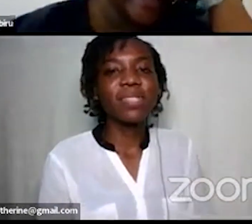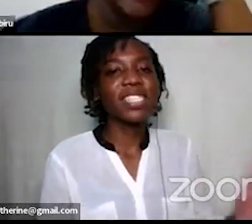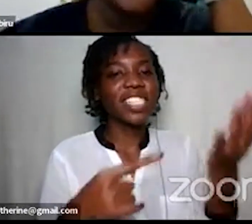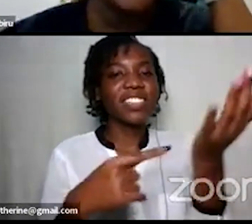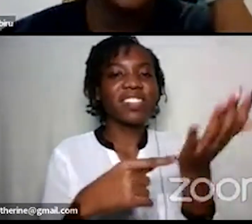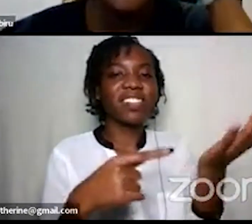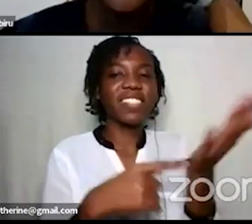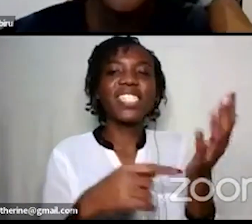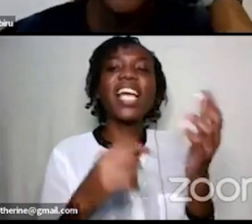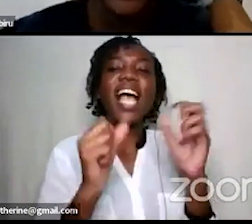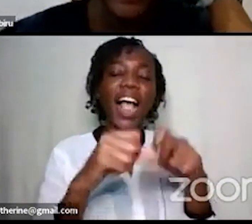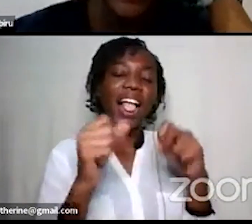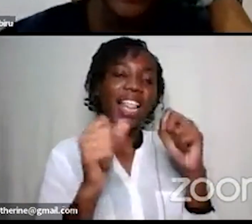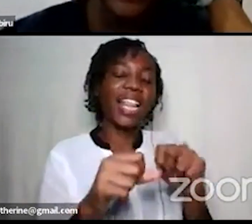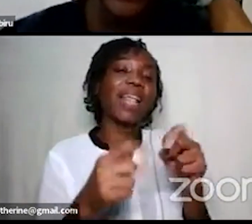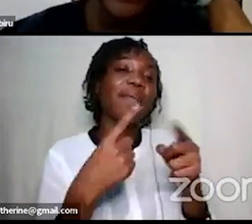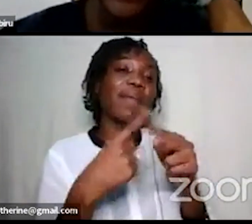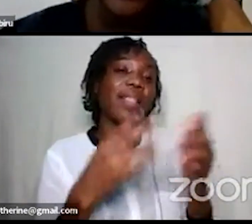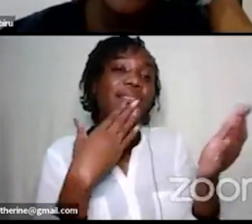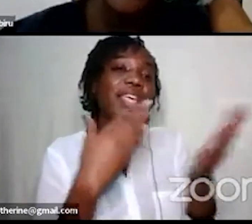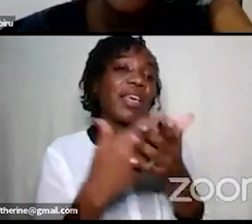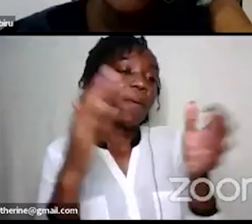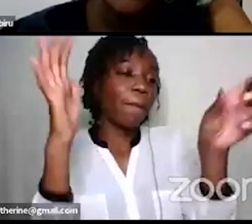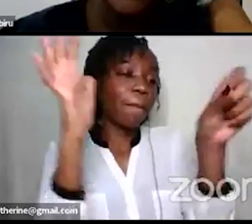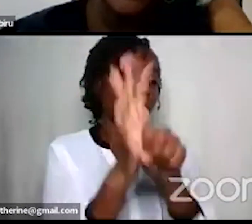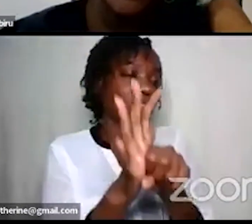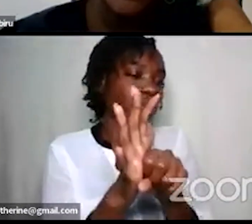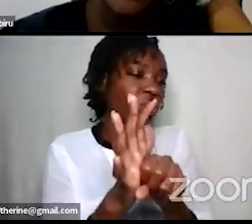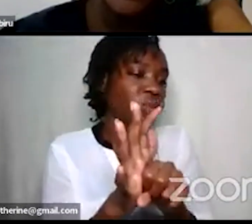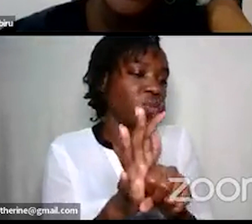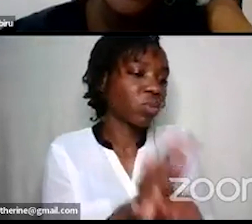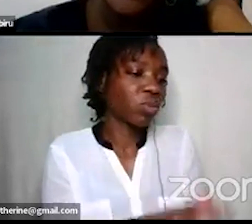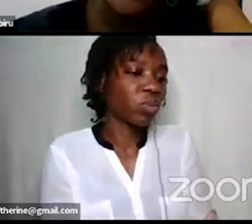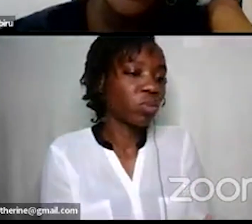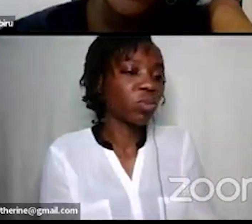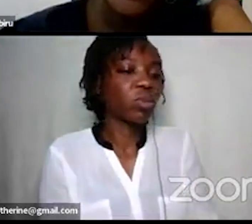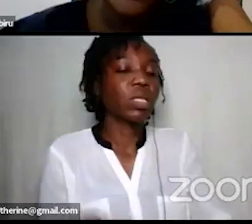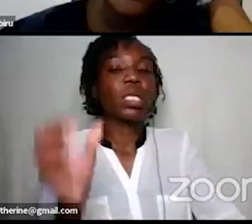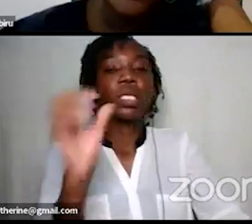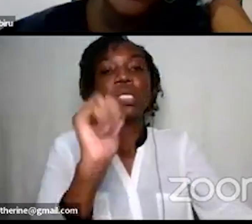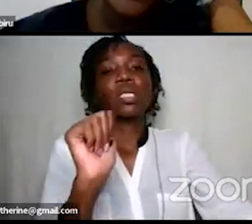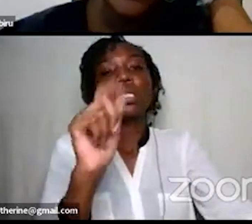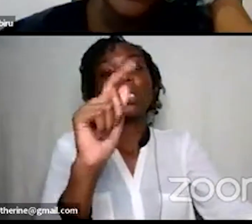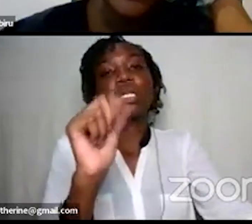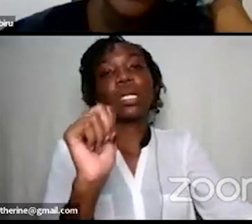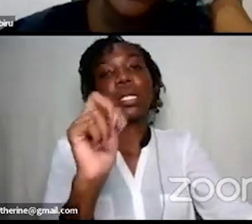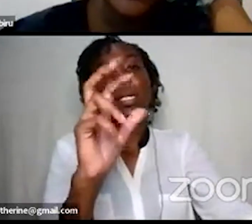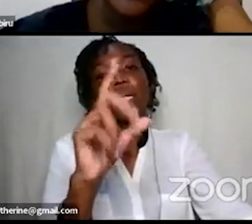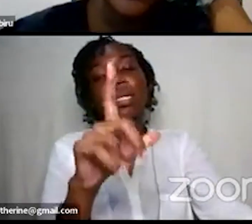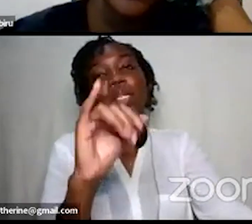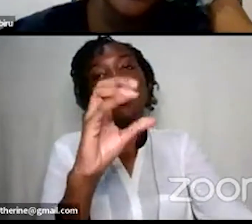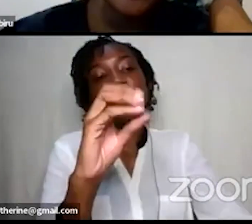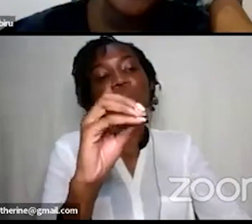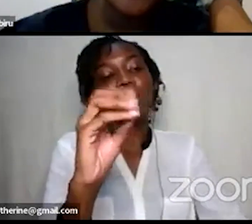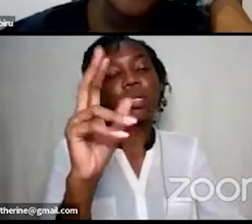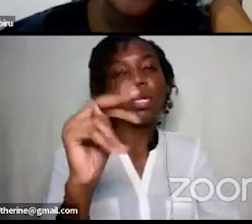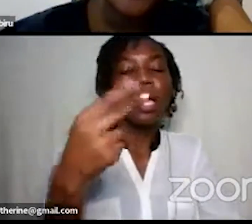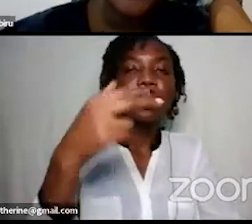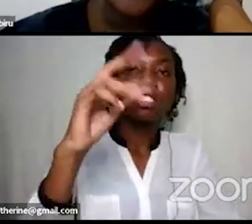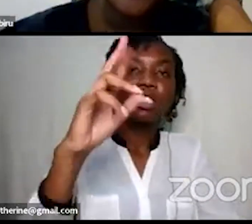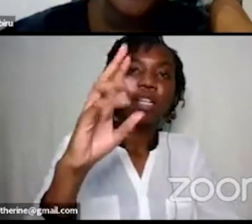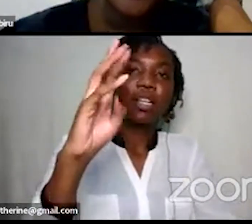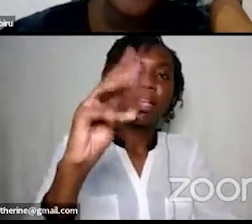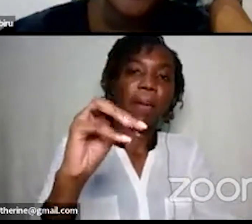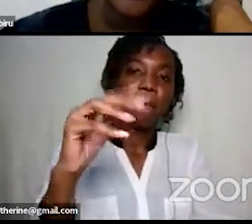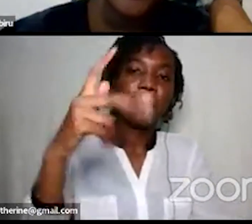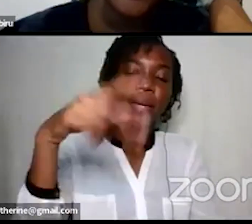agreed. But other than that, thank you our partners. Stallion Construction Company Limited, HRM PEB, Profiles